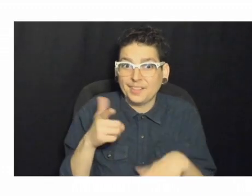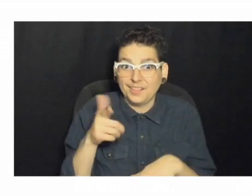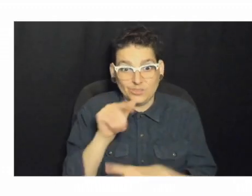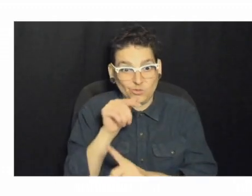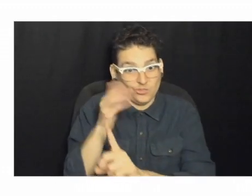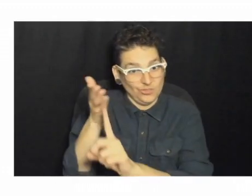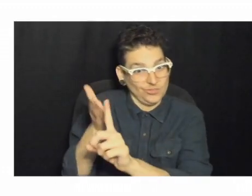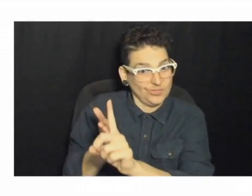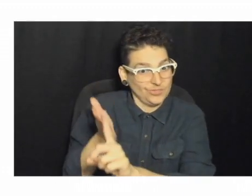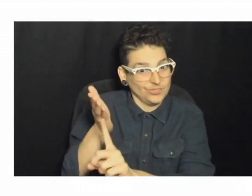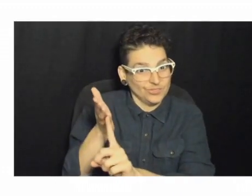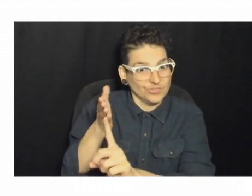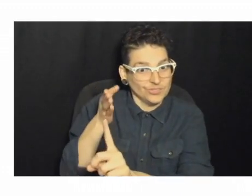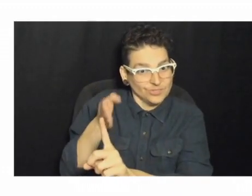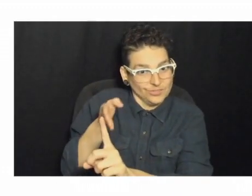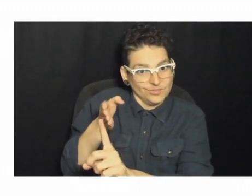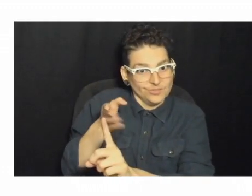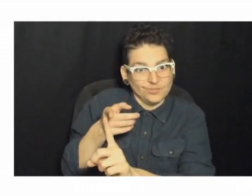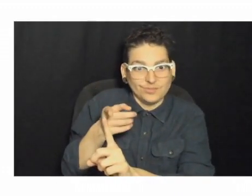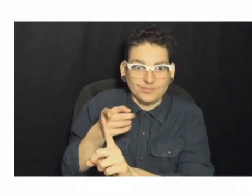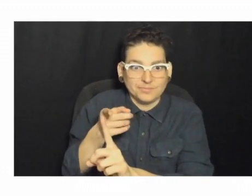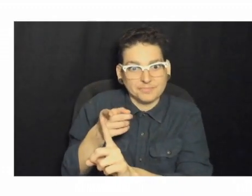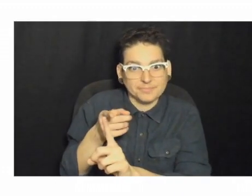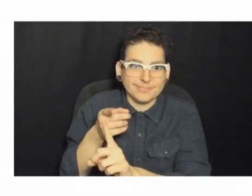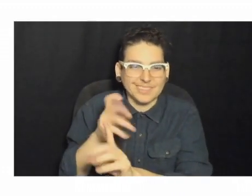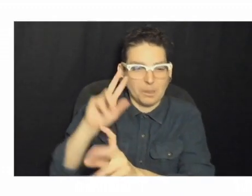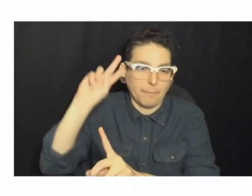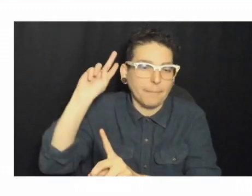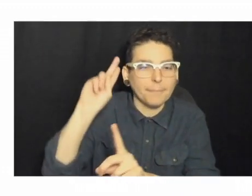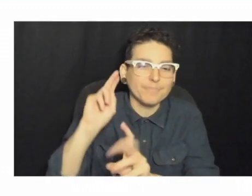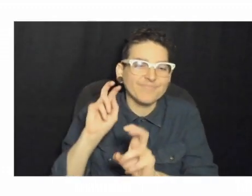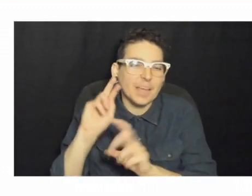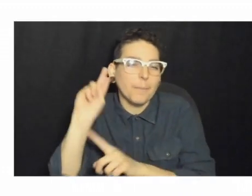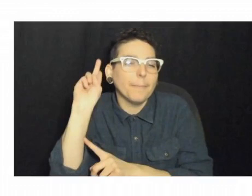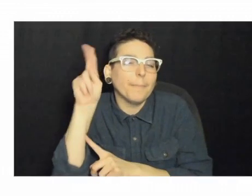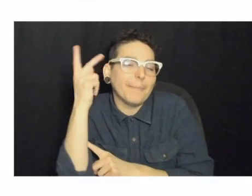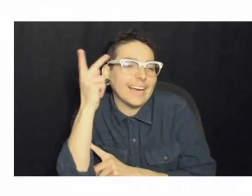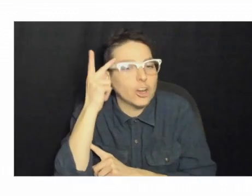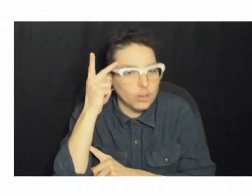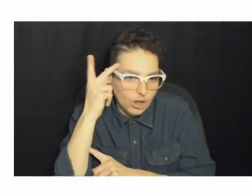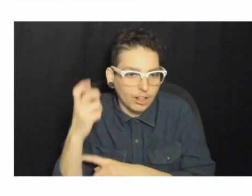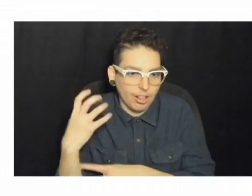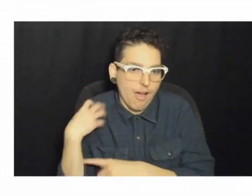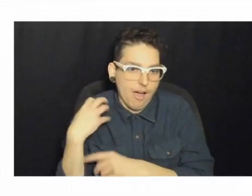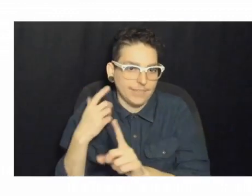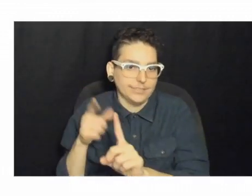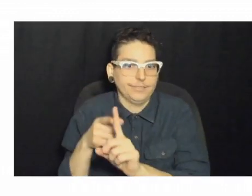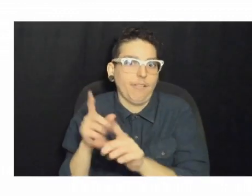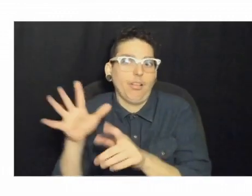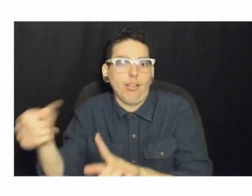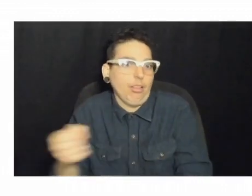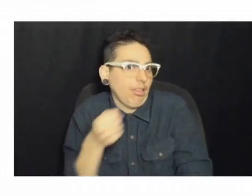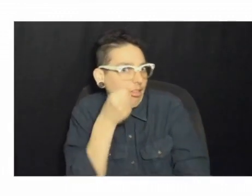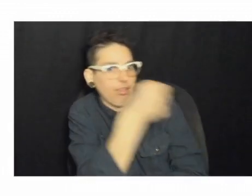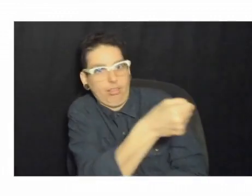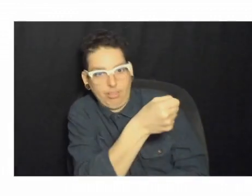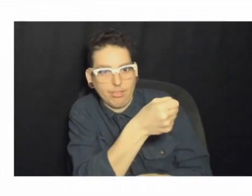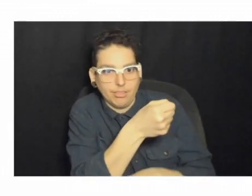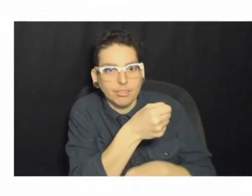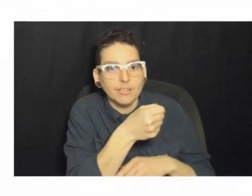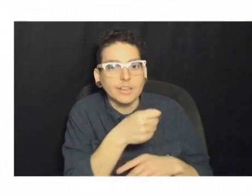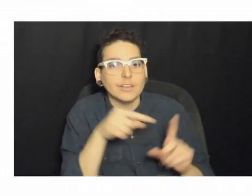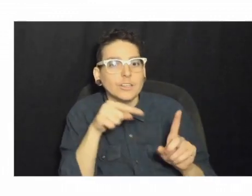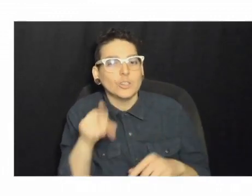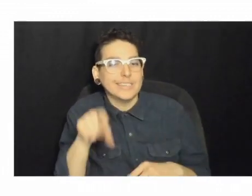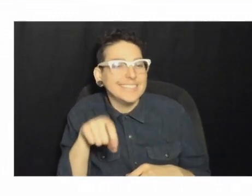who's practicing medicine for 30 years and put them in the health commissioner spot. You need to have someone who really understands the role of the public health department in a